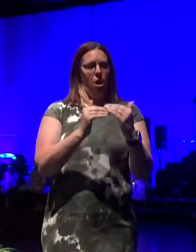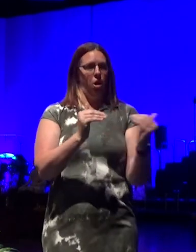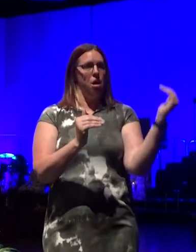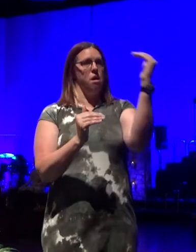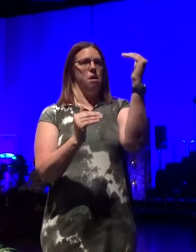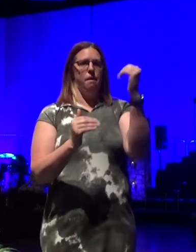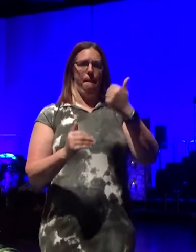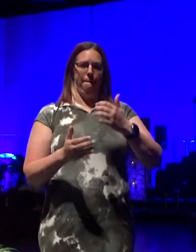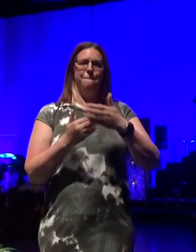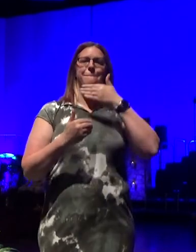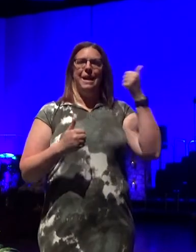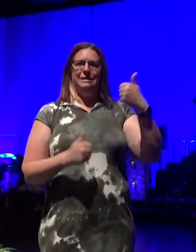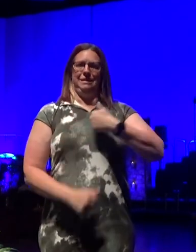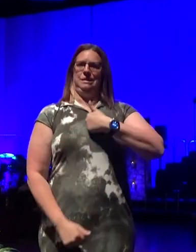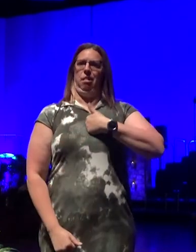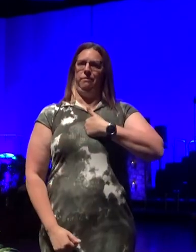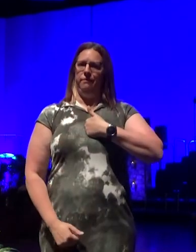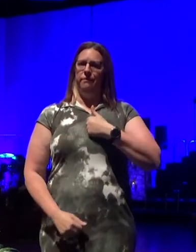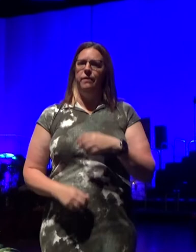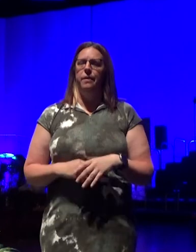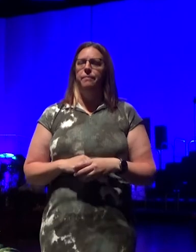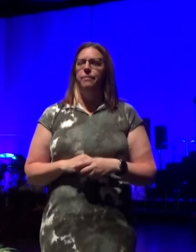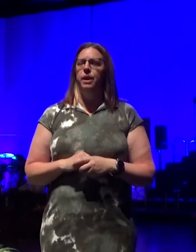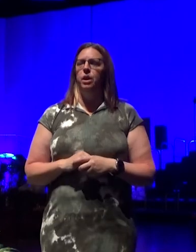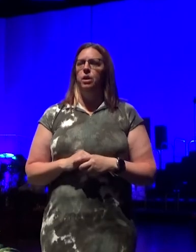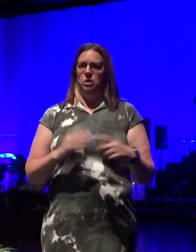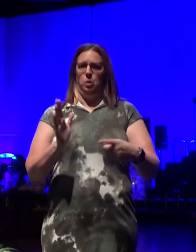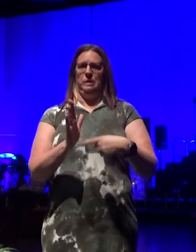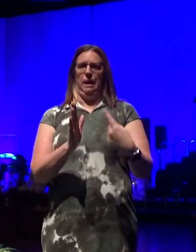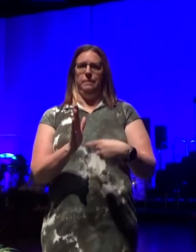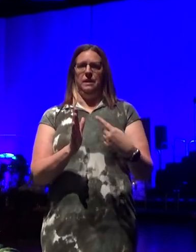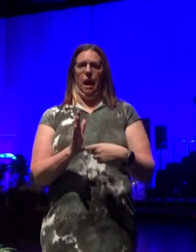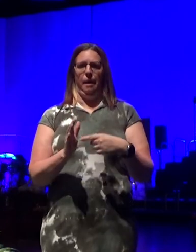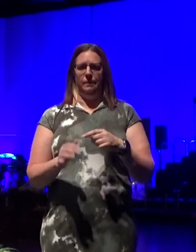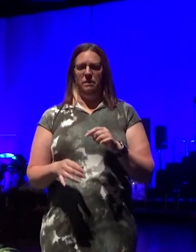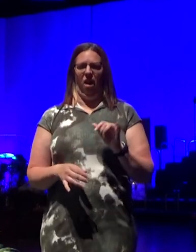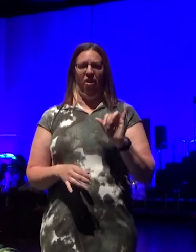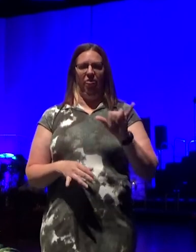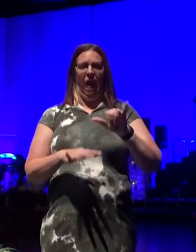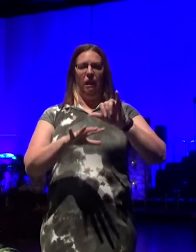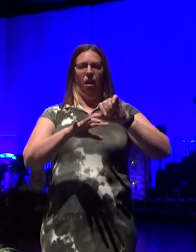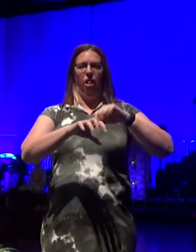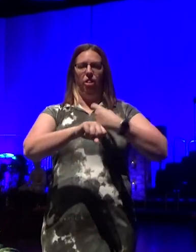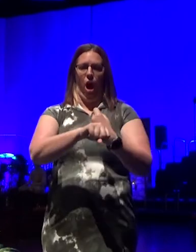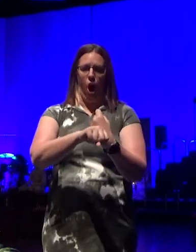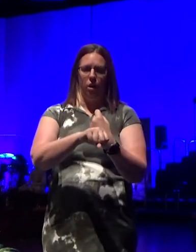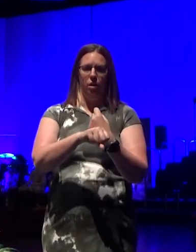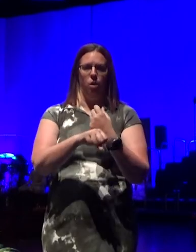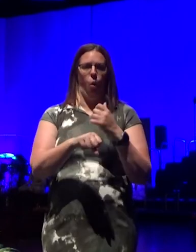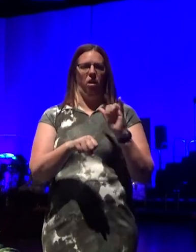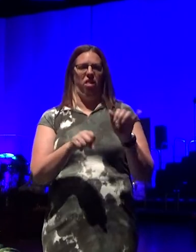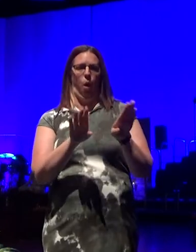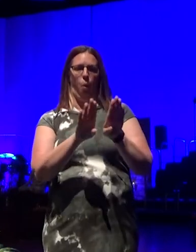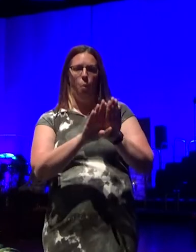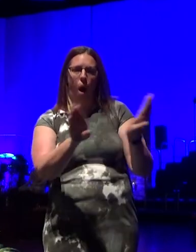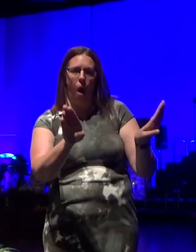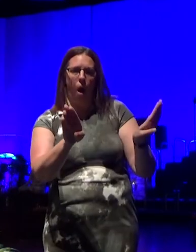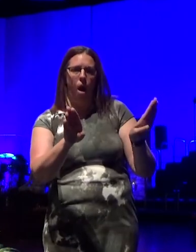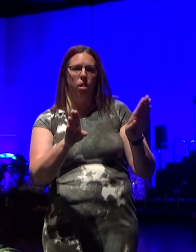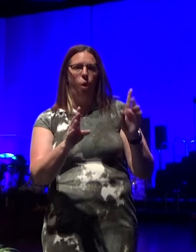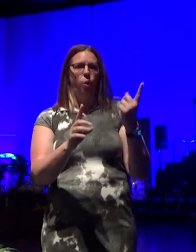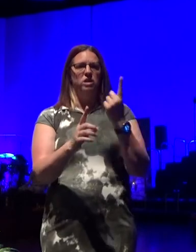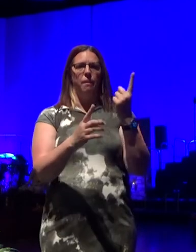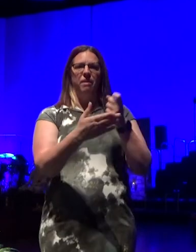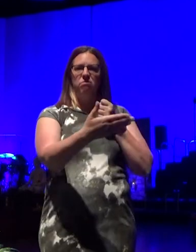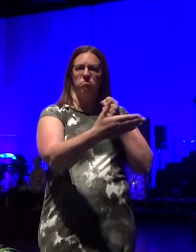That sometimes that very lock, that very wall, that very thing you keep coming up against